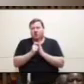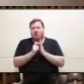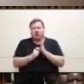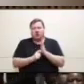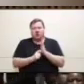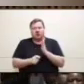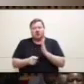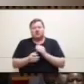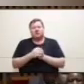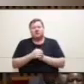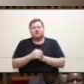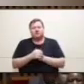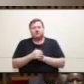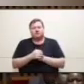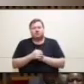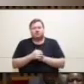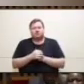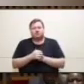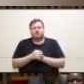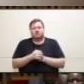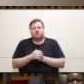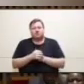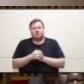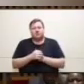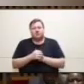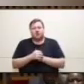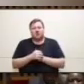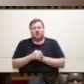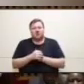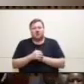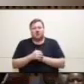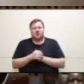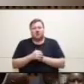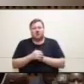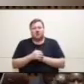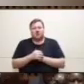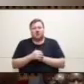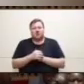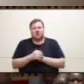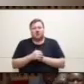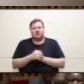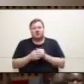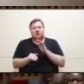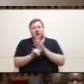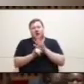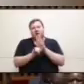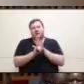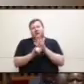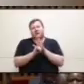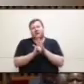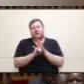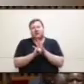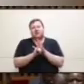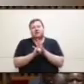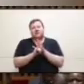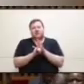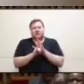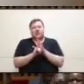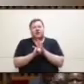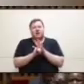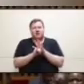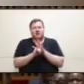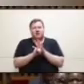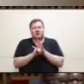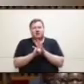General, through its CAST system, identified potential conflicts of interest,